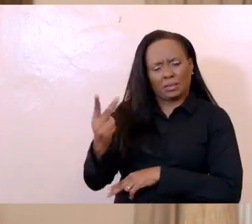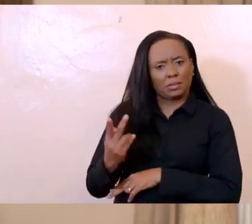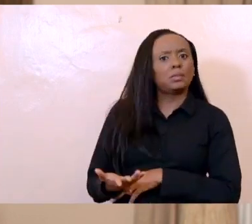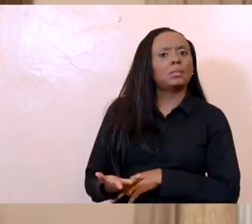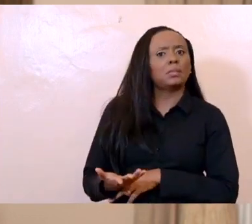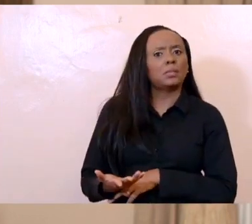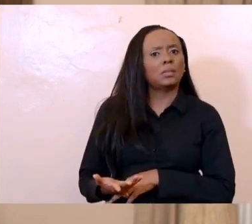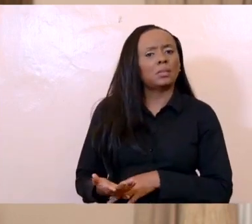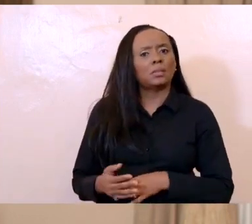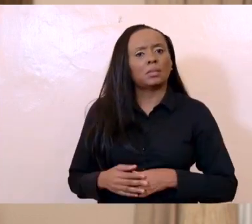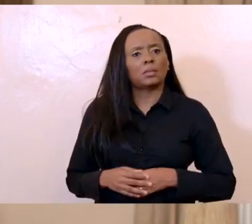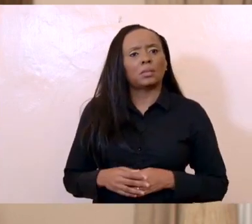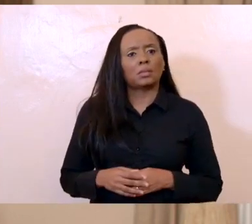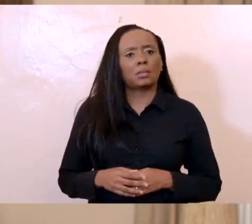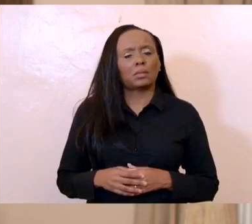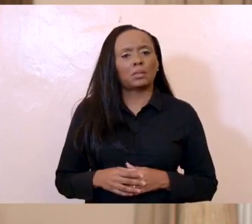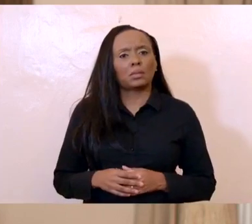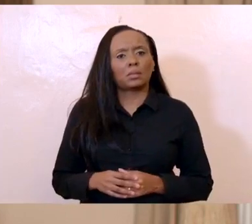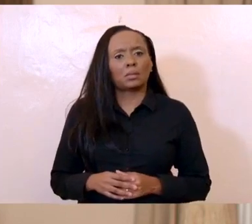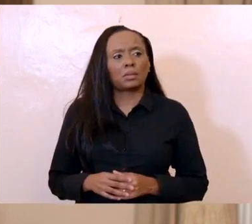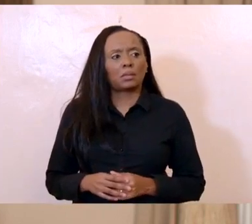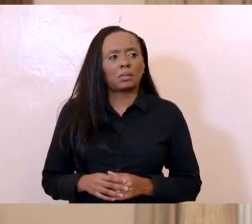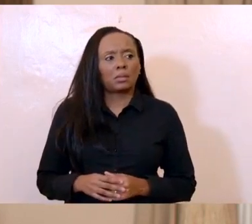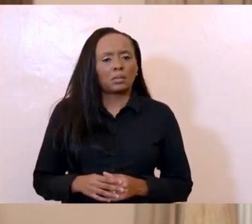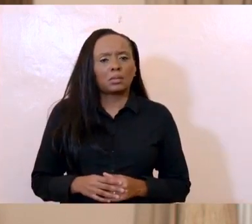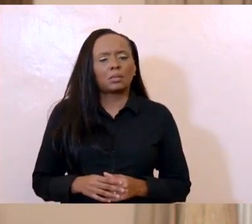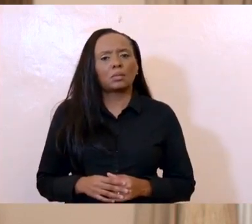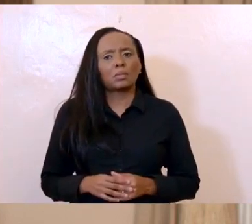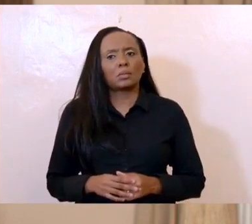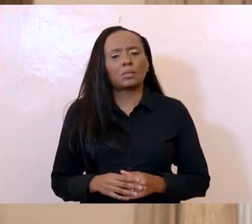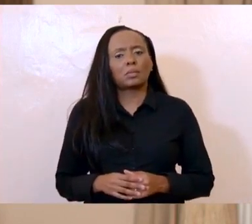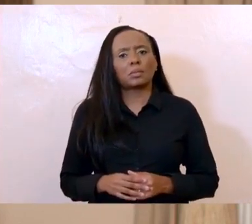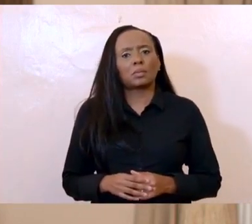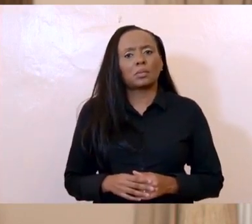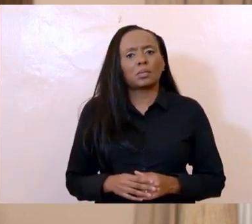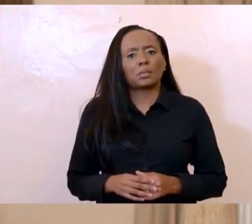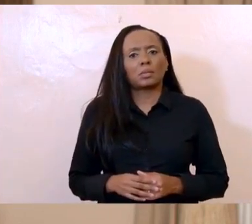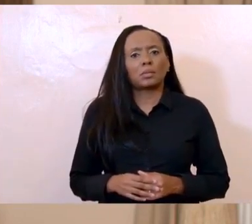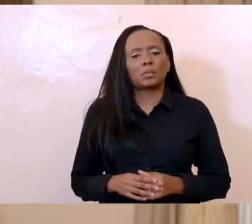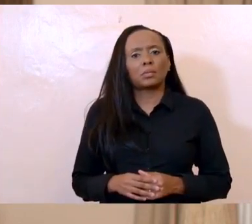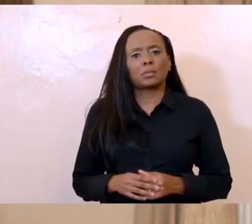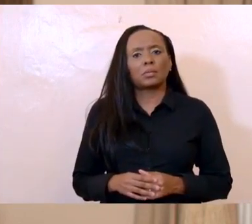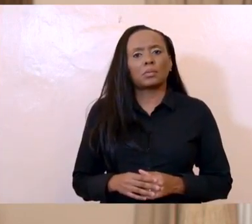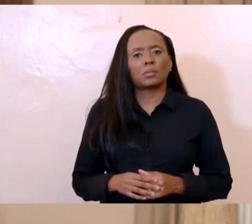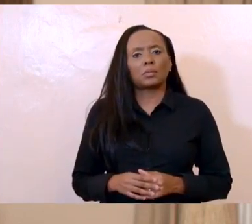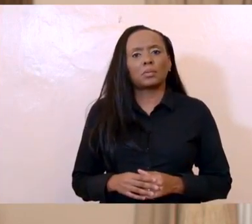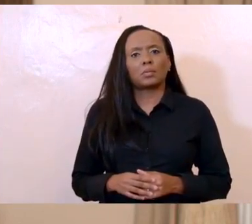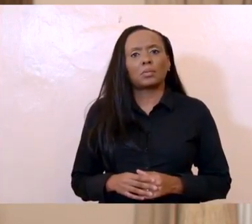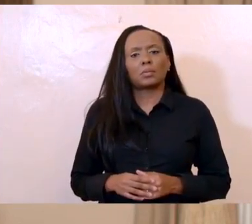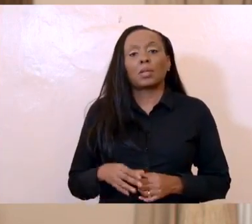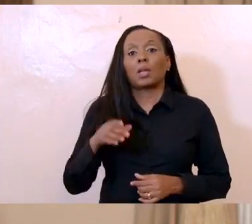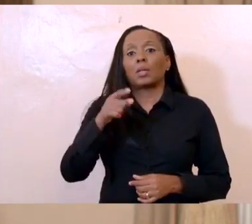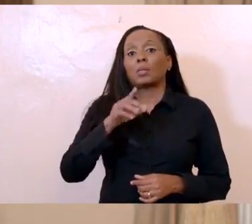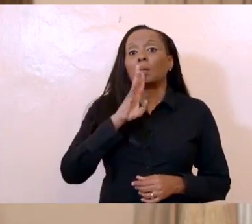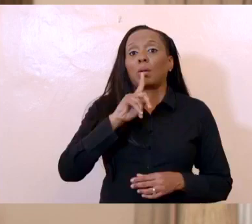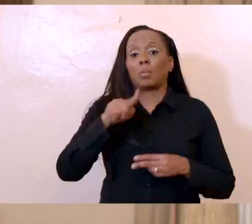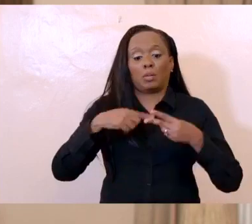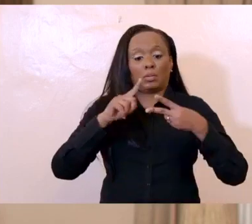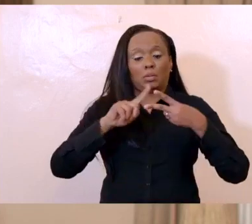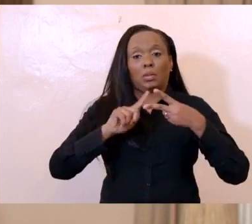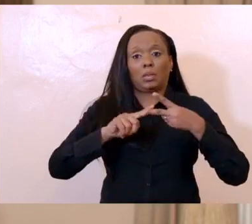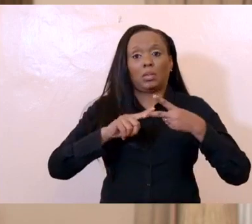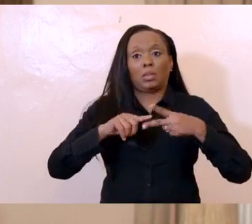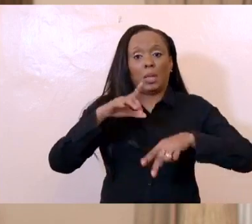required. Ian, you would have also mentioned about the issue of the bracelet